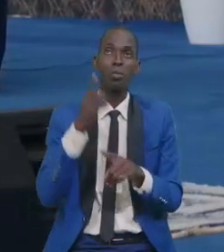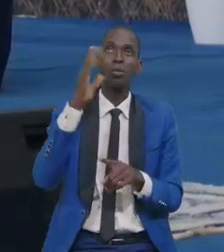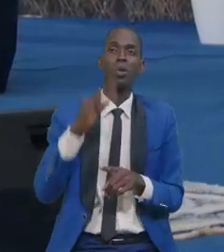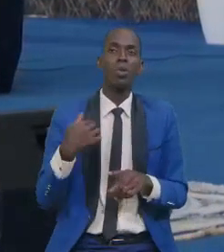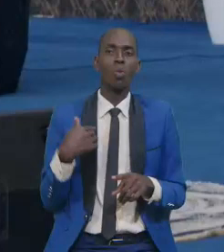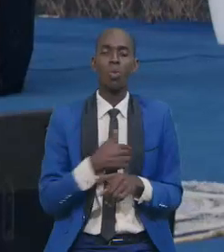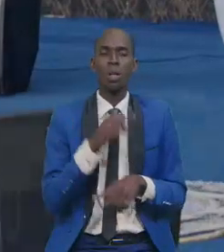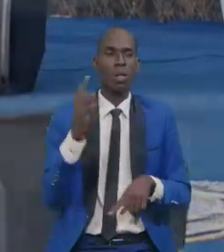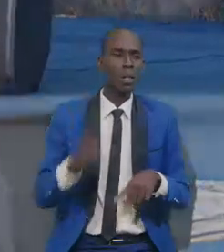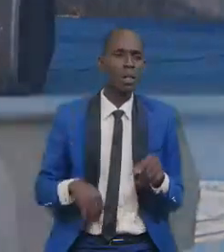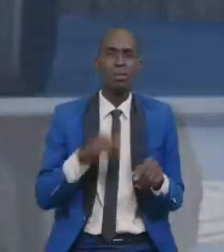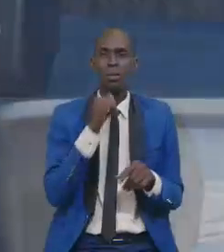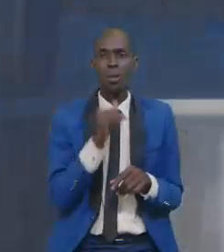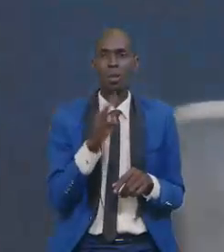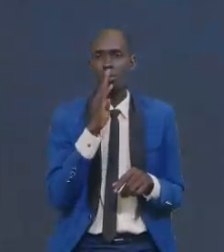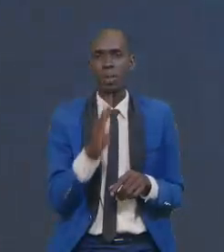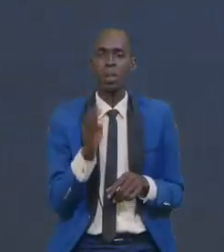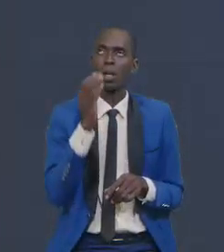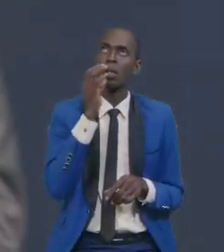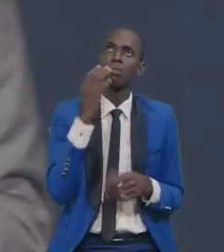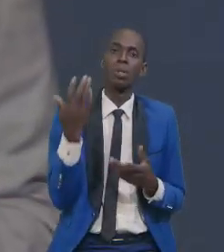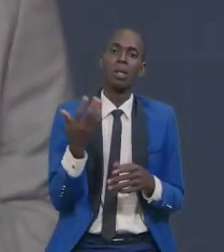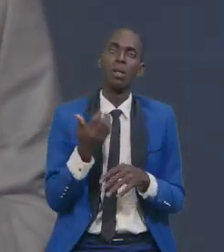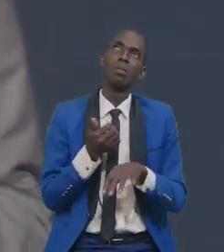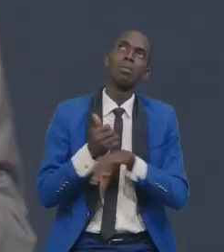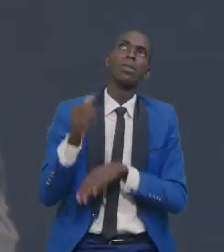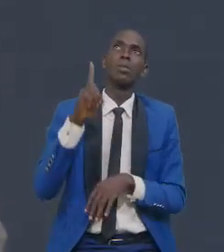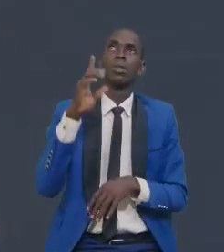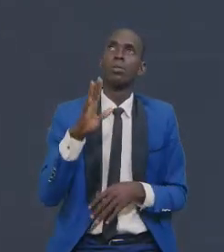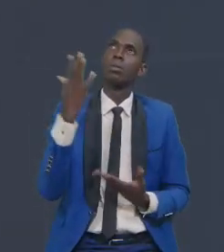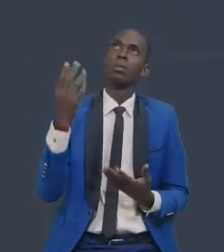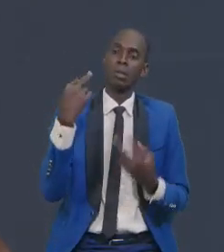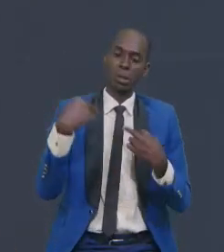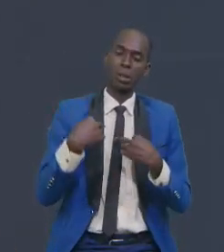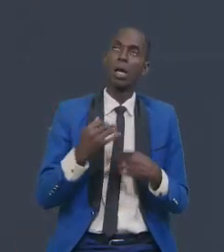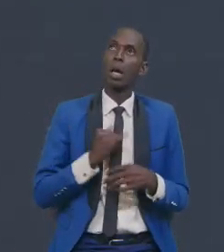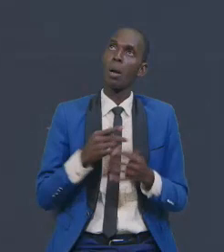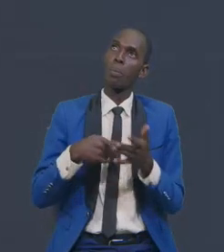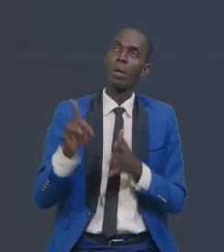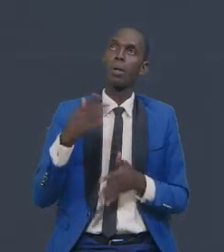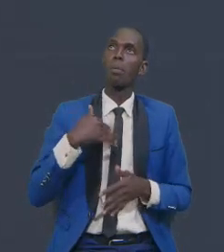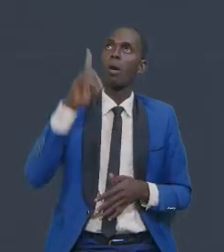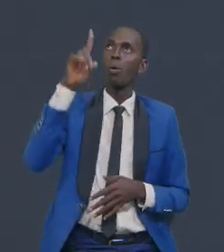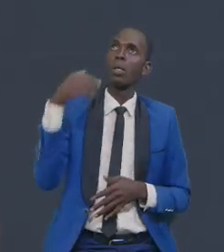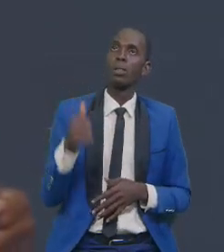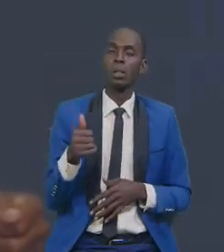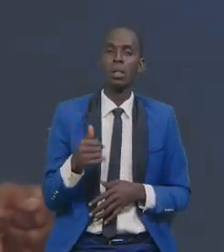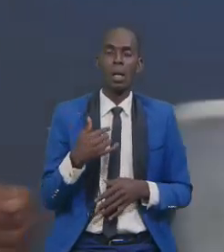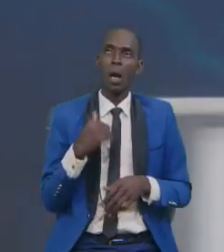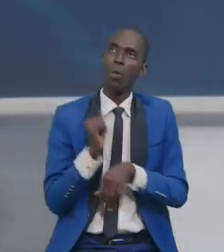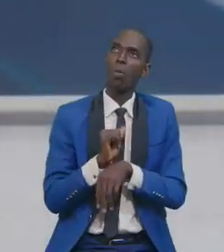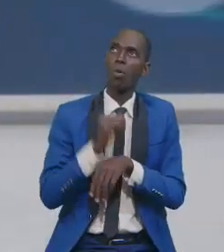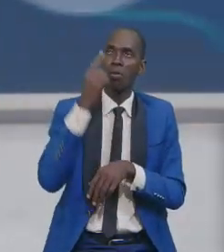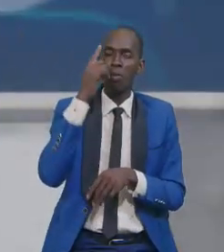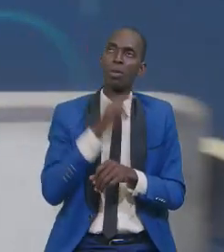God. God, look at me. I pay my tithe and offering. Look at me. I work for the Lord. Look at me. I